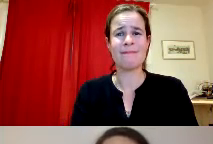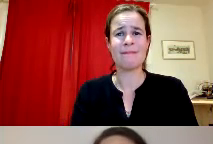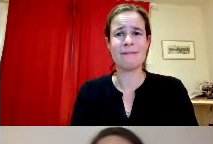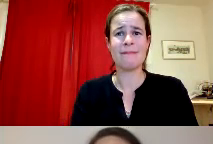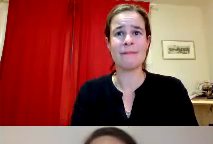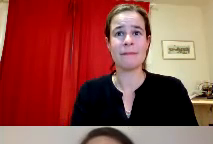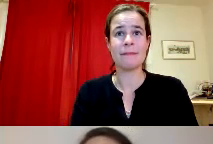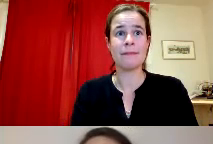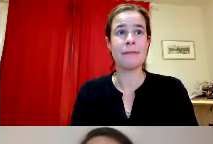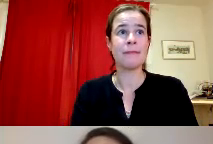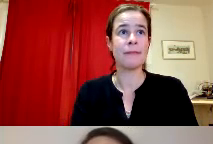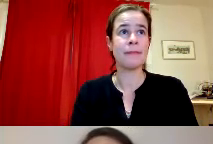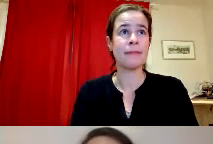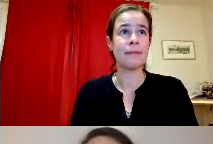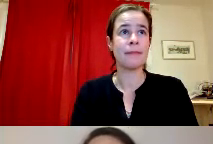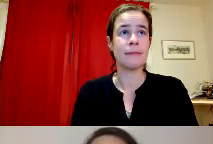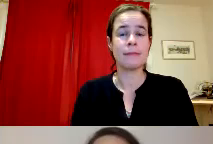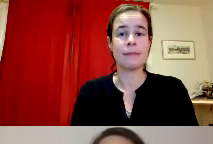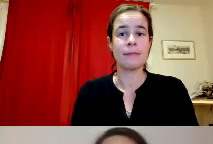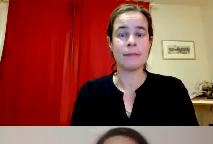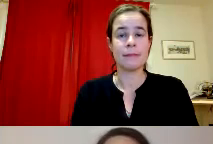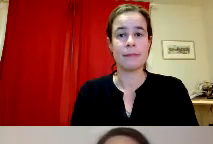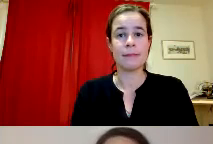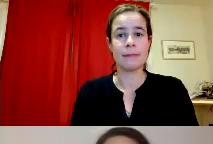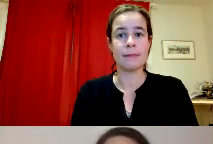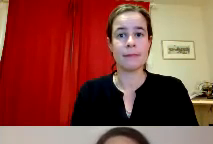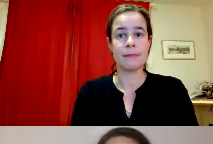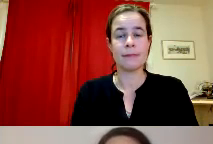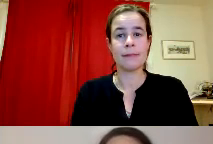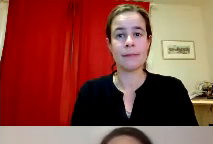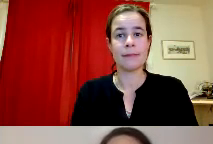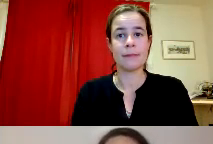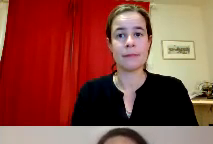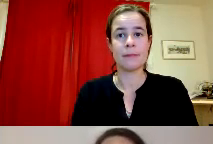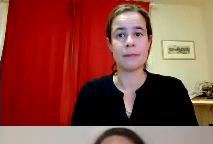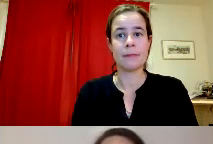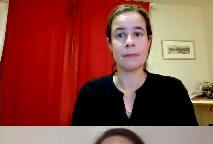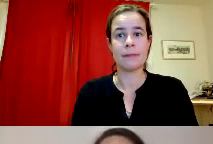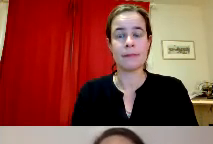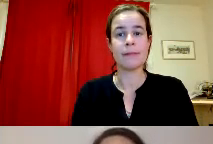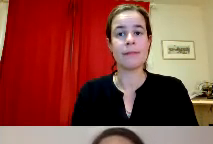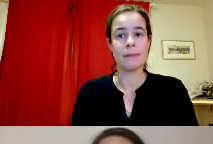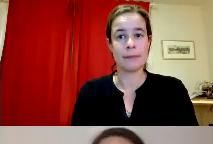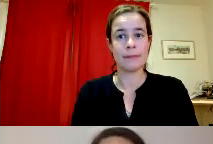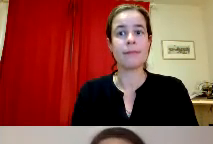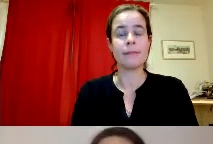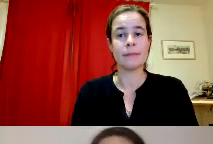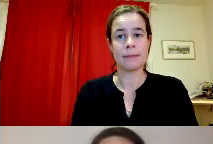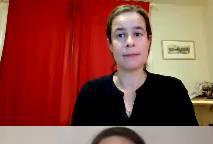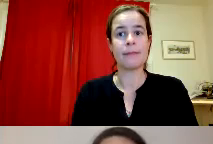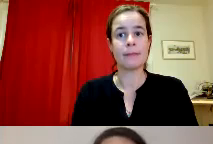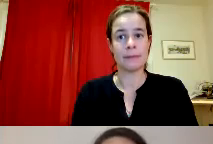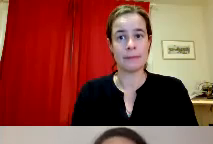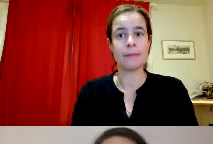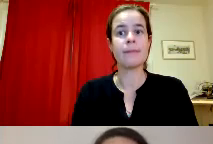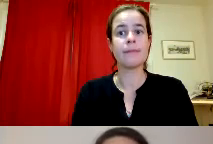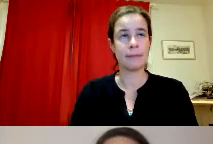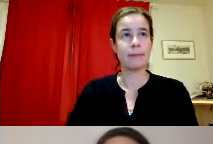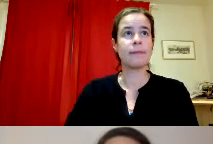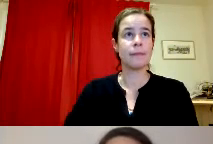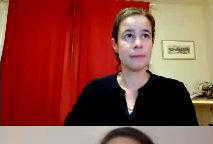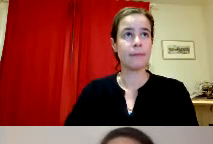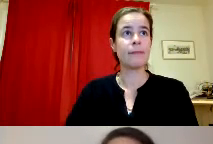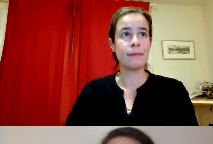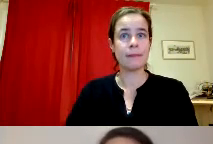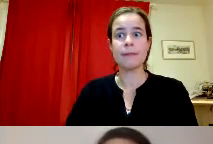reassigned. And we also heard a lot of participants feeling scared or feeling stressed of going to appointments because of the